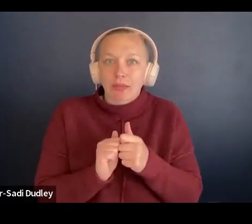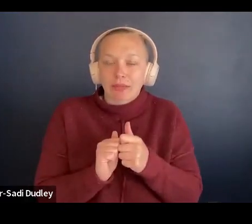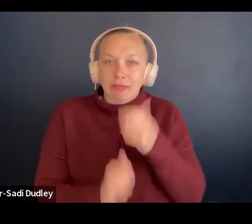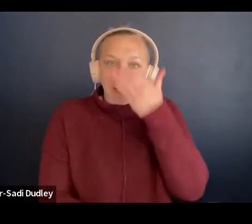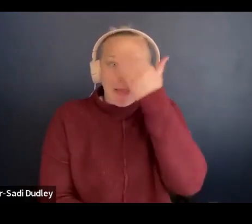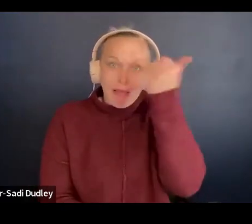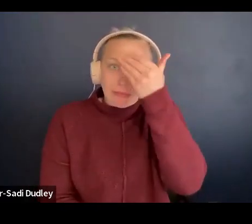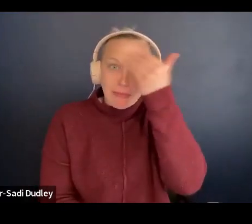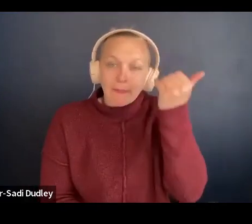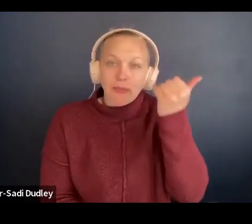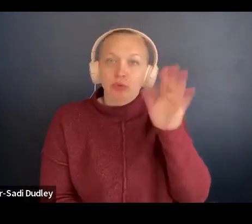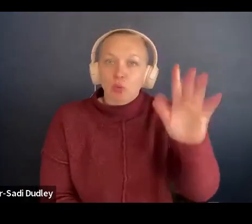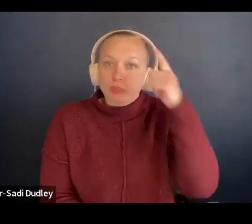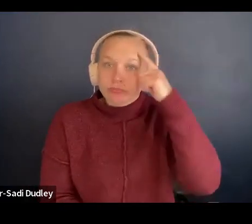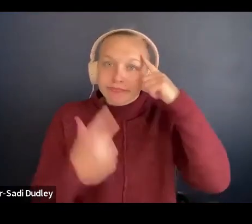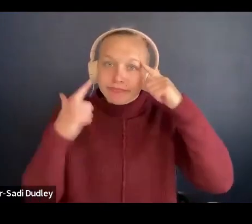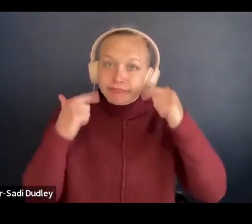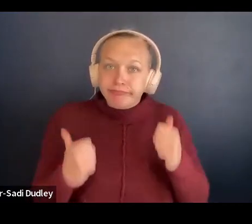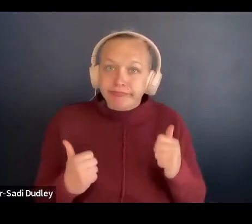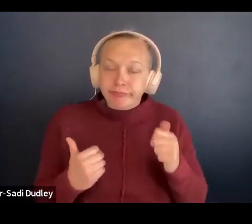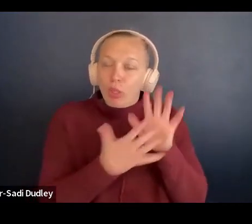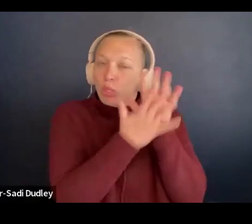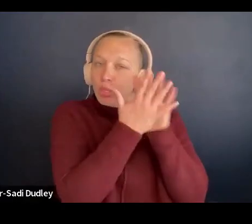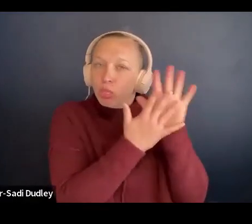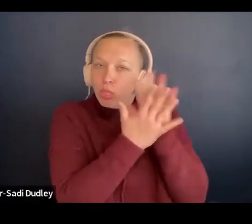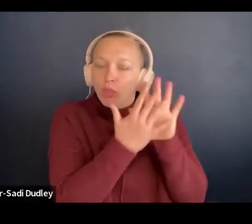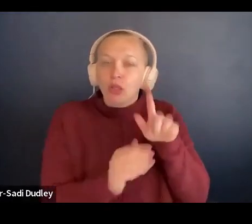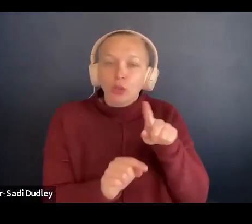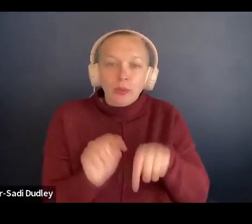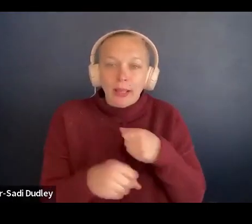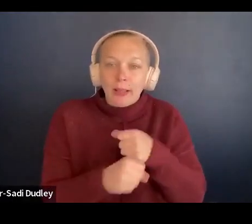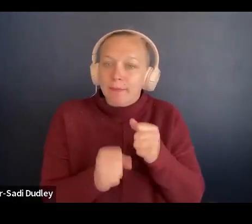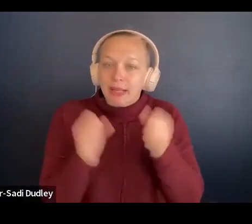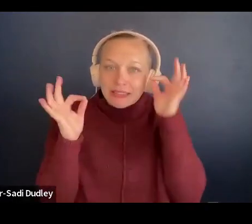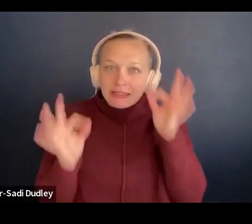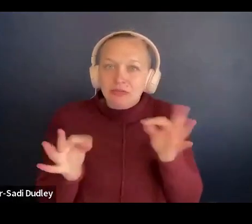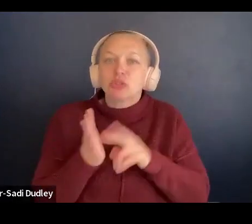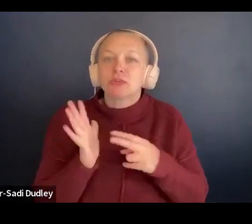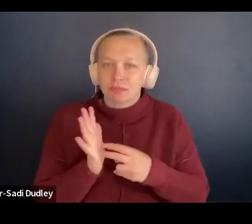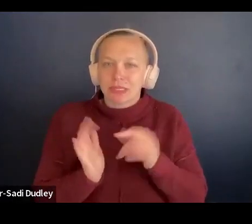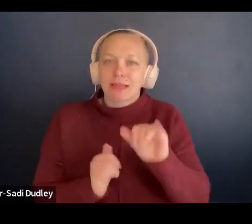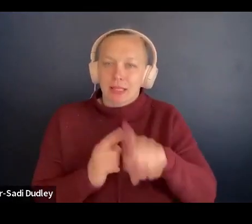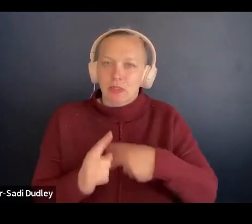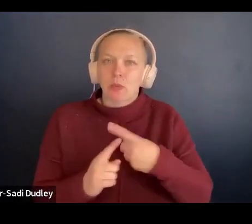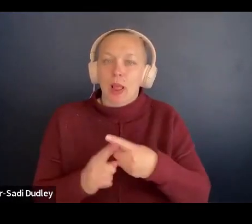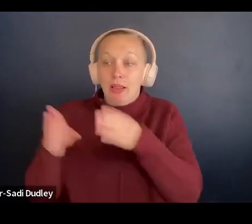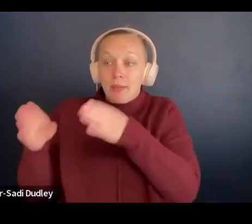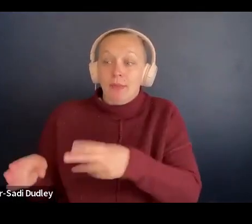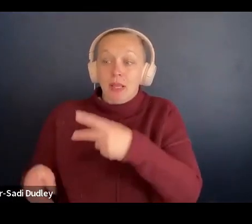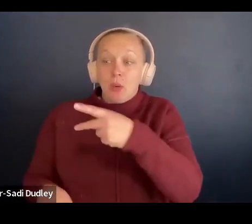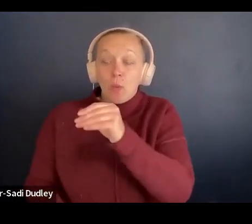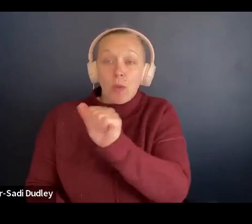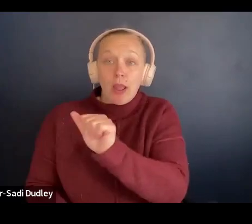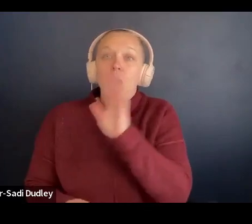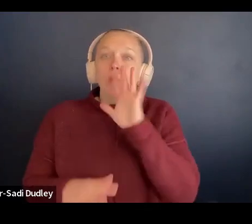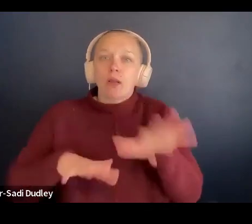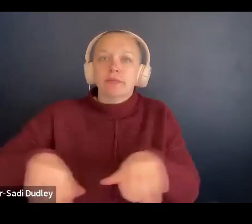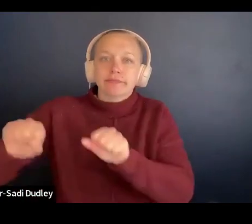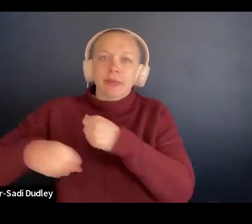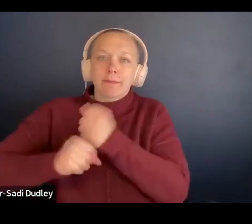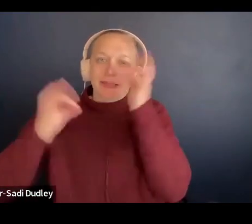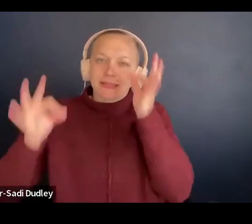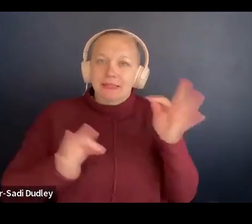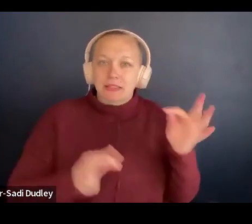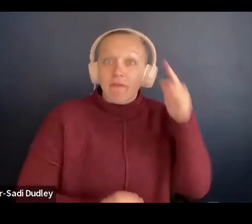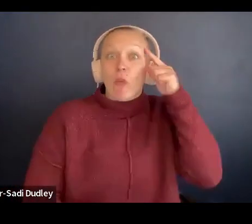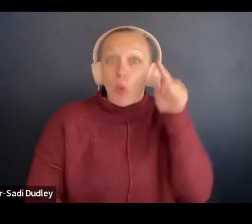own anymore, that is when a healthcare directive would be active. Next slide, please. This